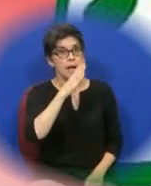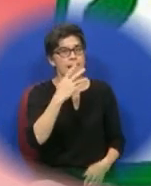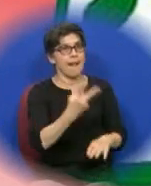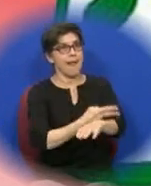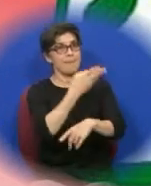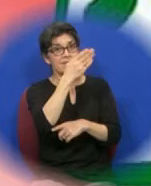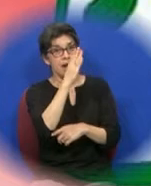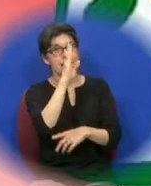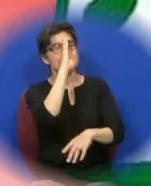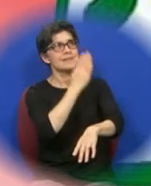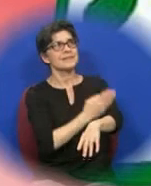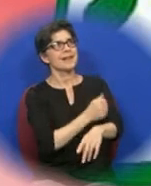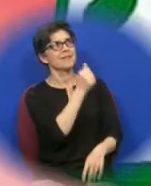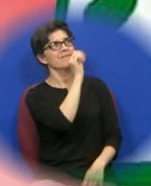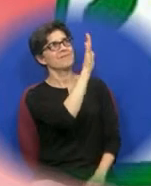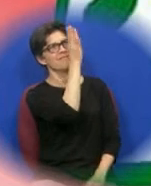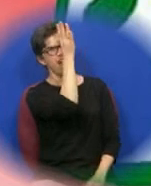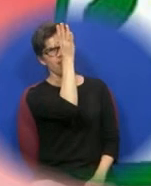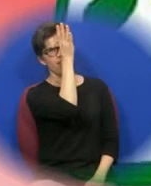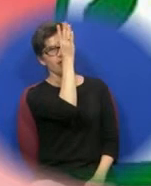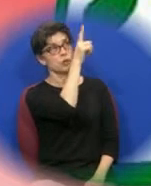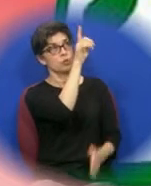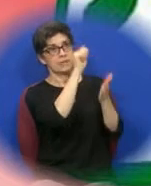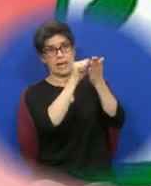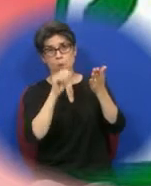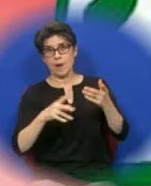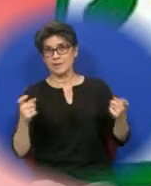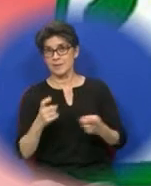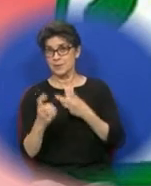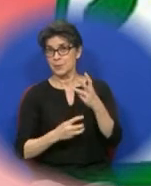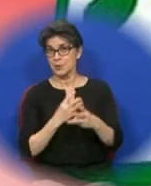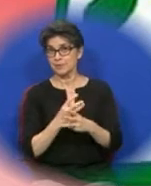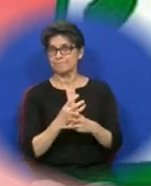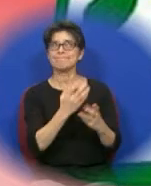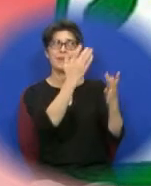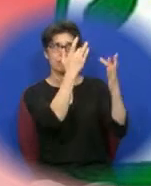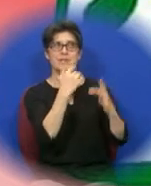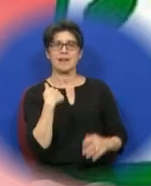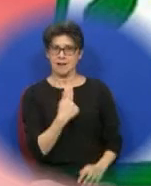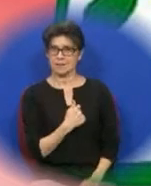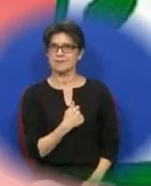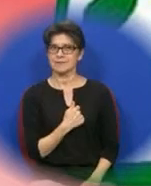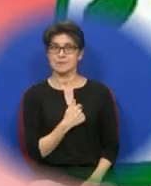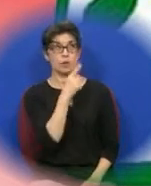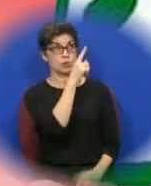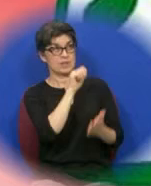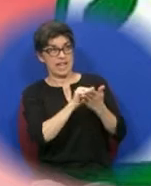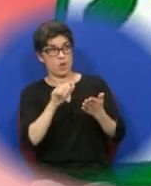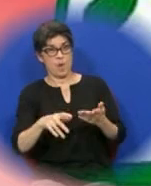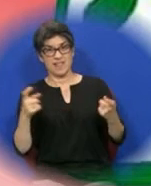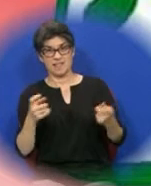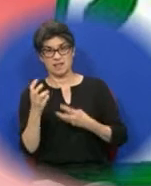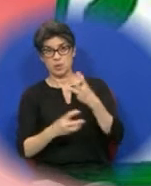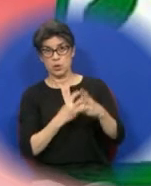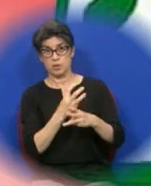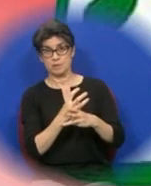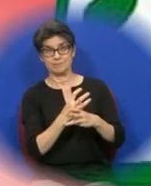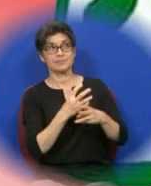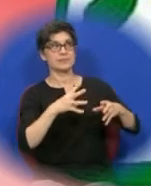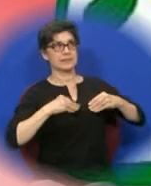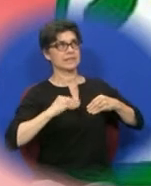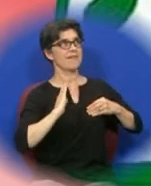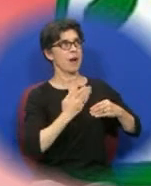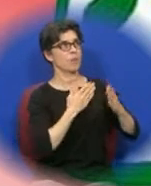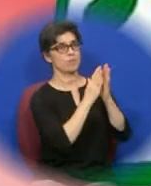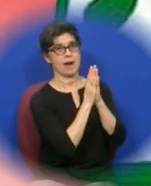God, Son of the Father, you take away the sins of the world, have mercy on us. You take away the sins of the world, receive